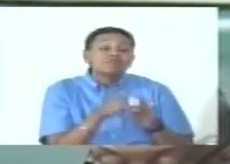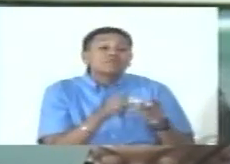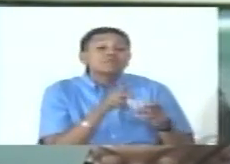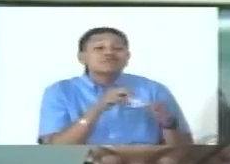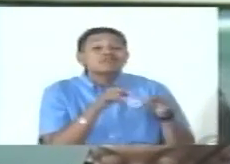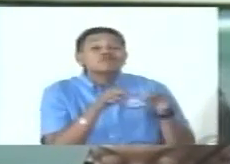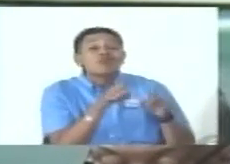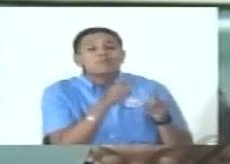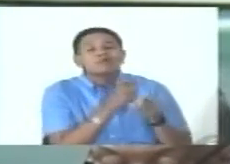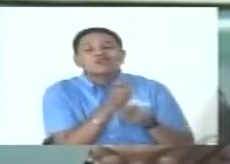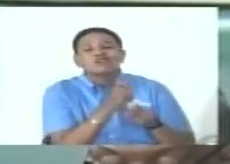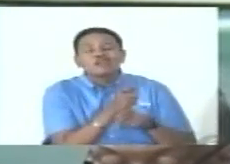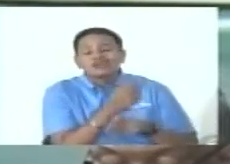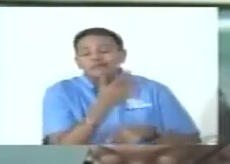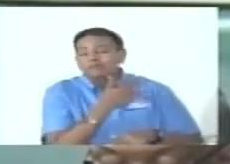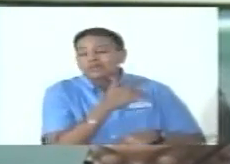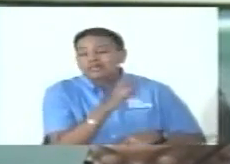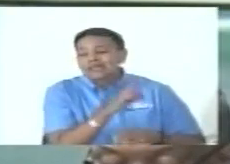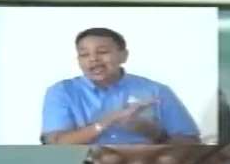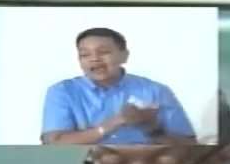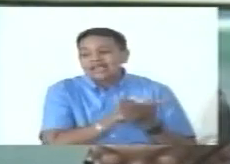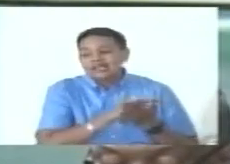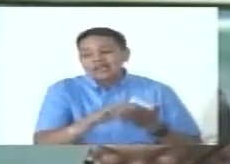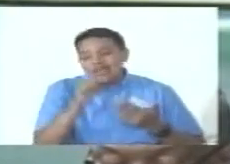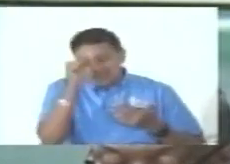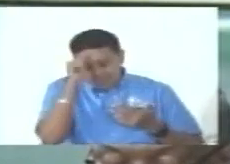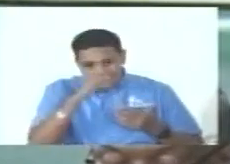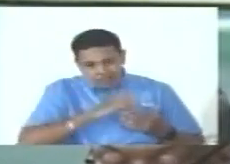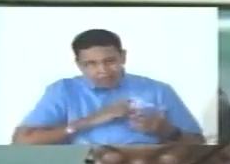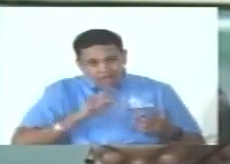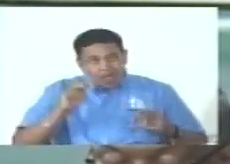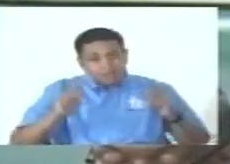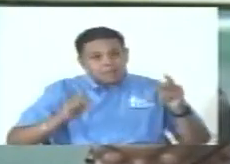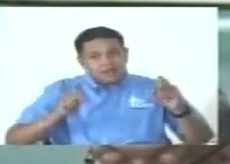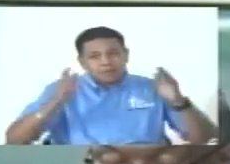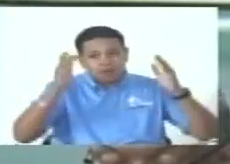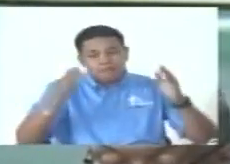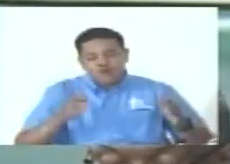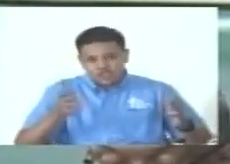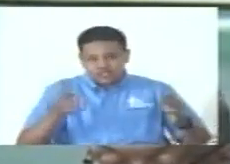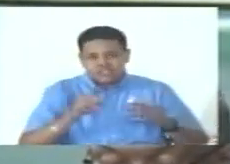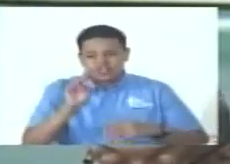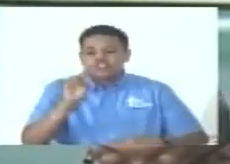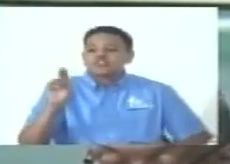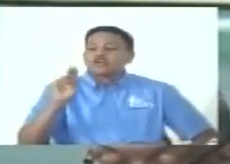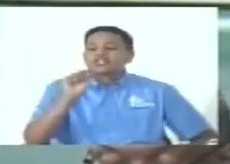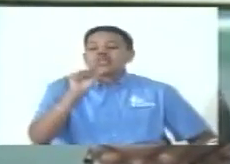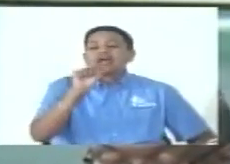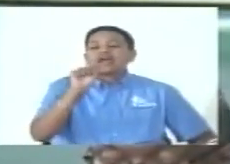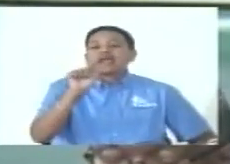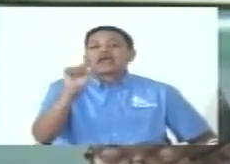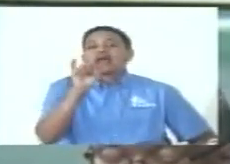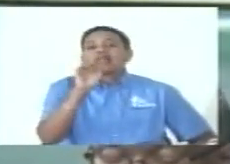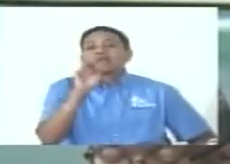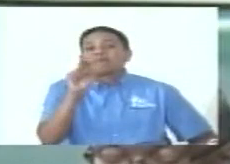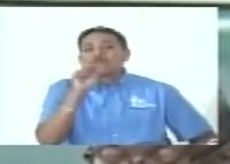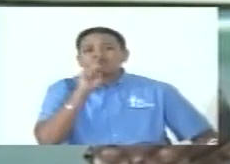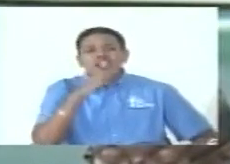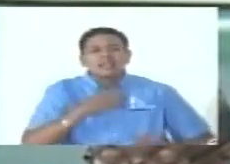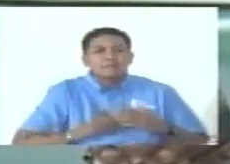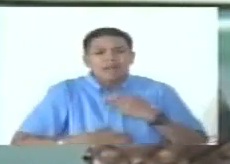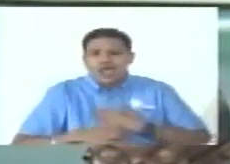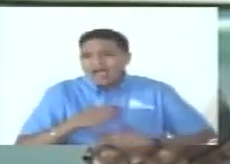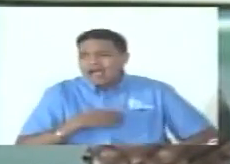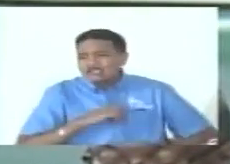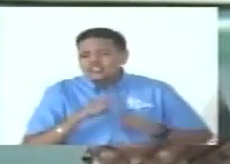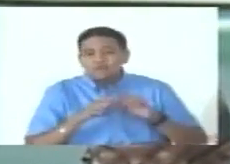jovial MP, a nice man, a people person. Dr. Galimore was passionate about development.